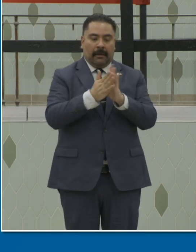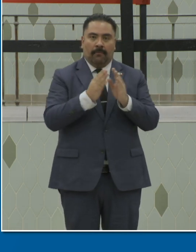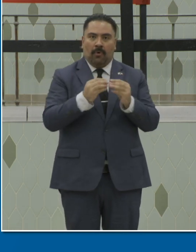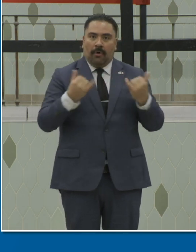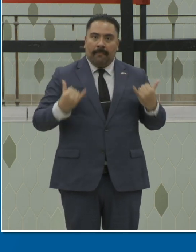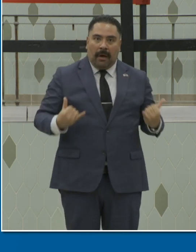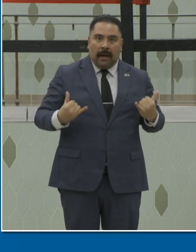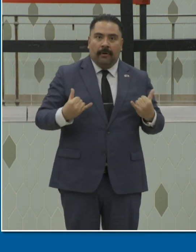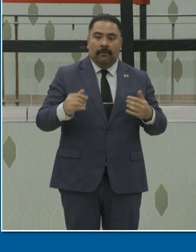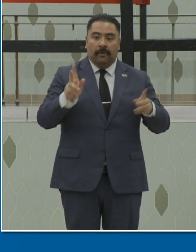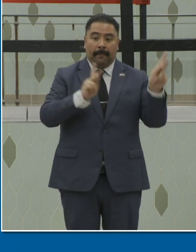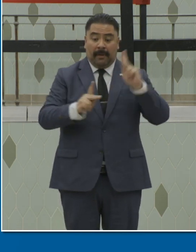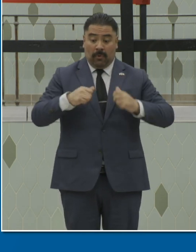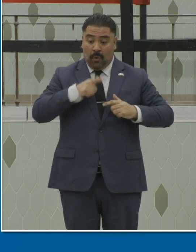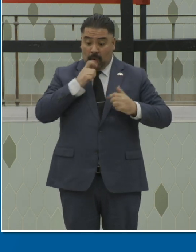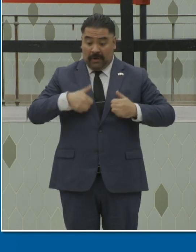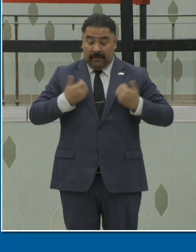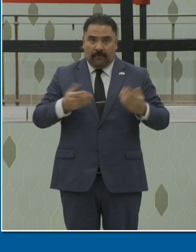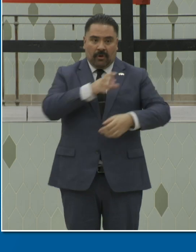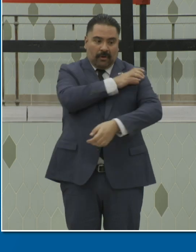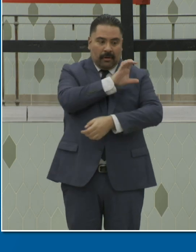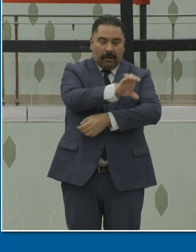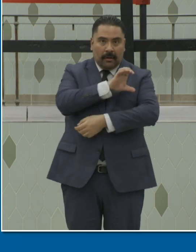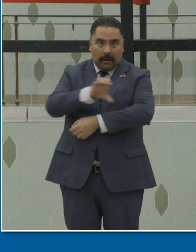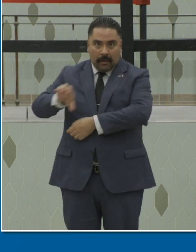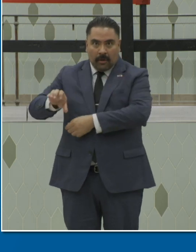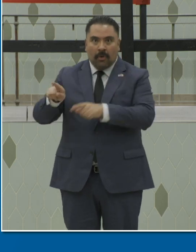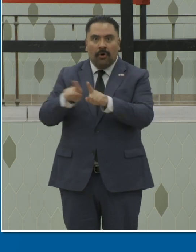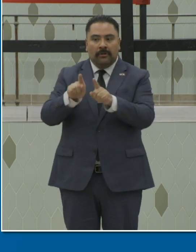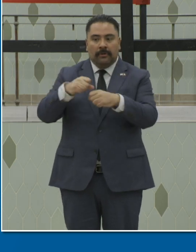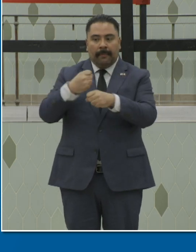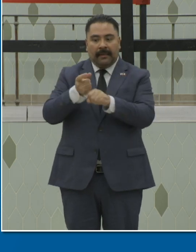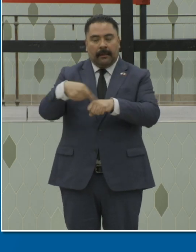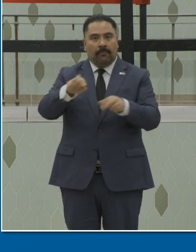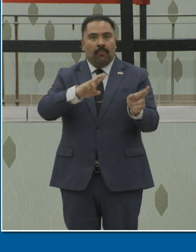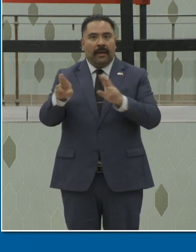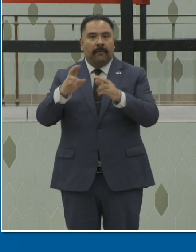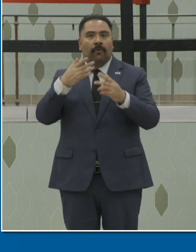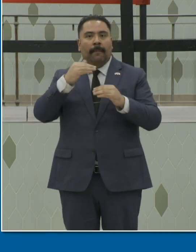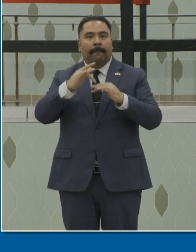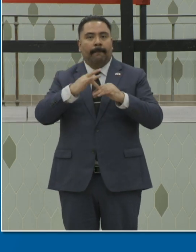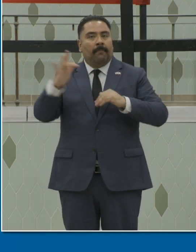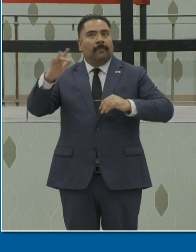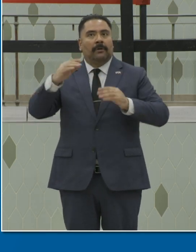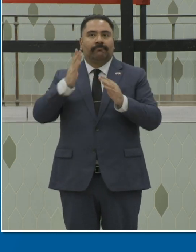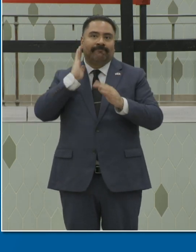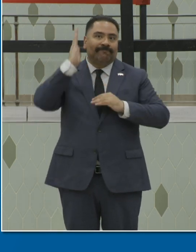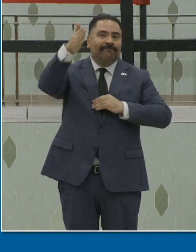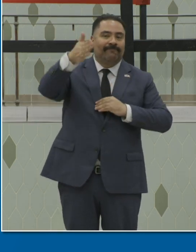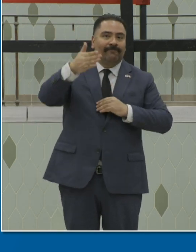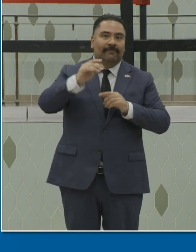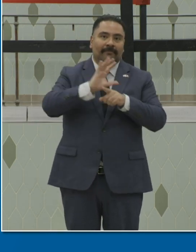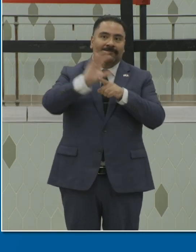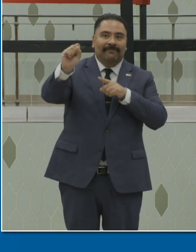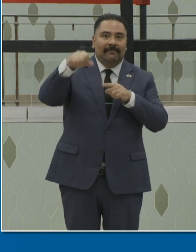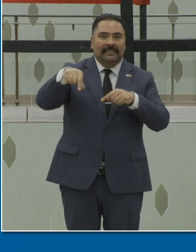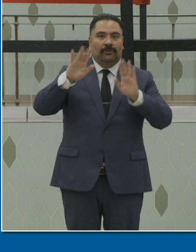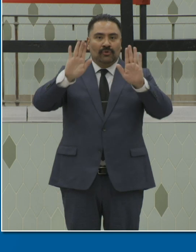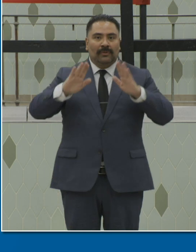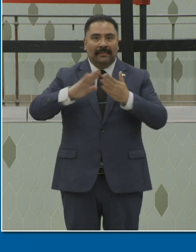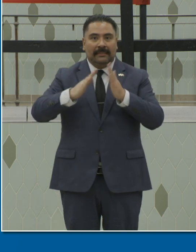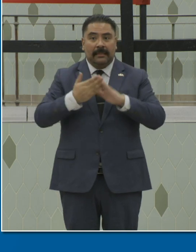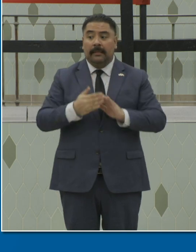it also is putting people in a position to build brighter futures for themselves and to ultimately thrive in this great city. As part of